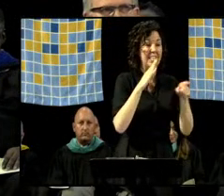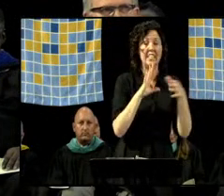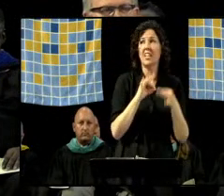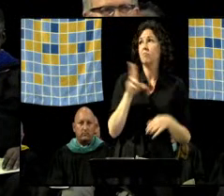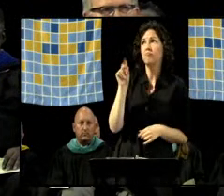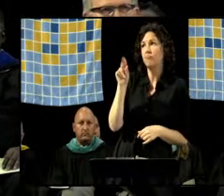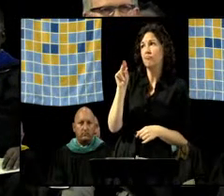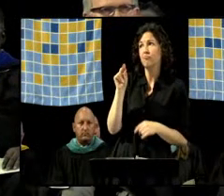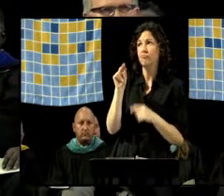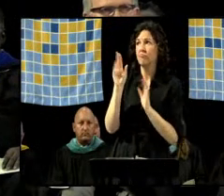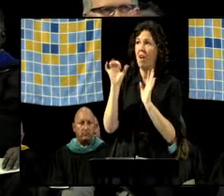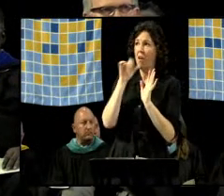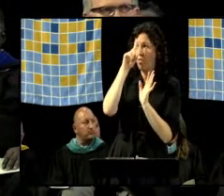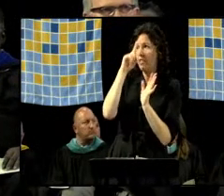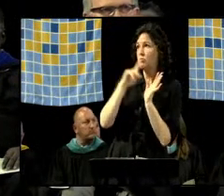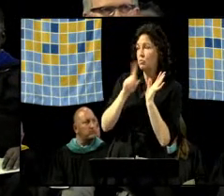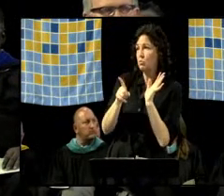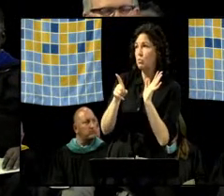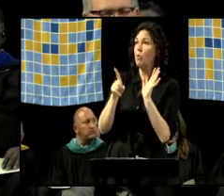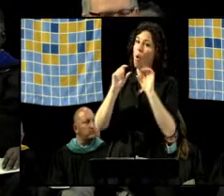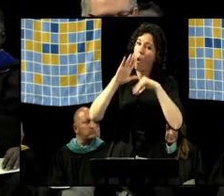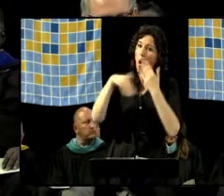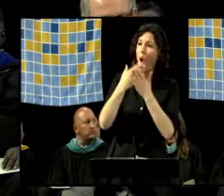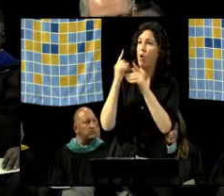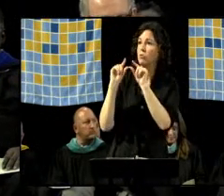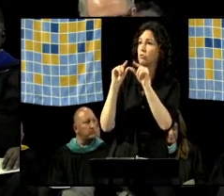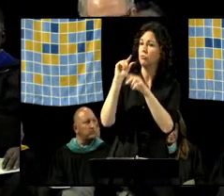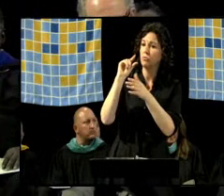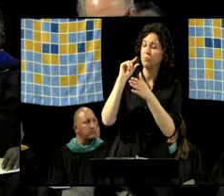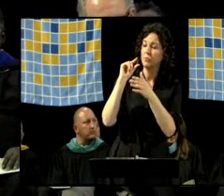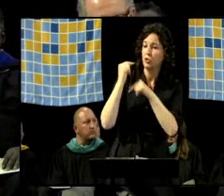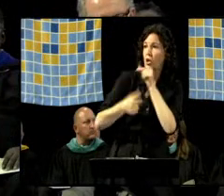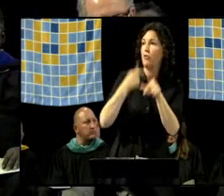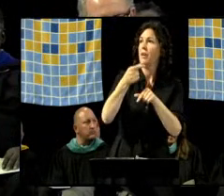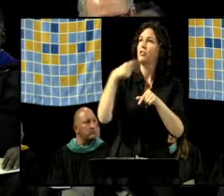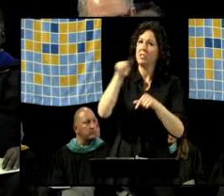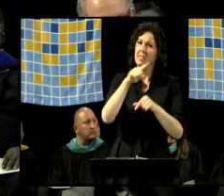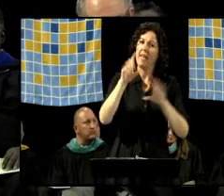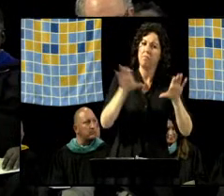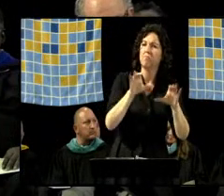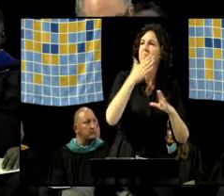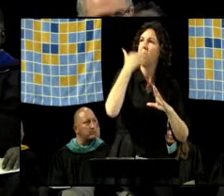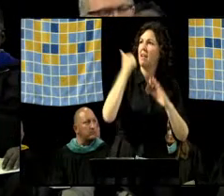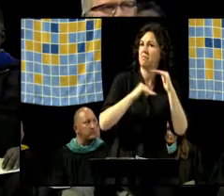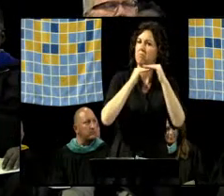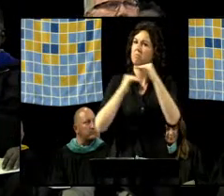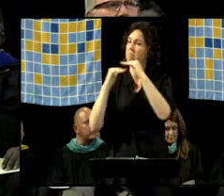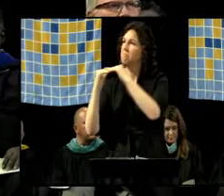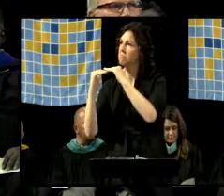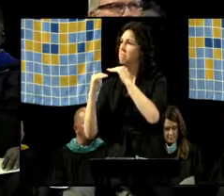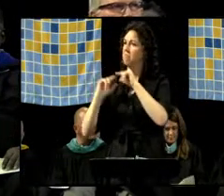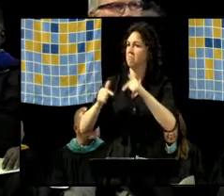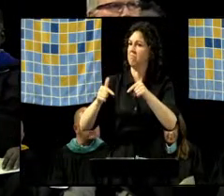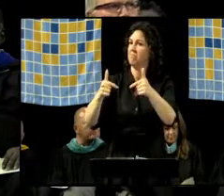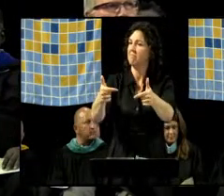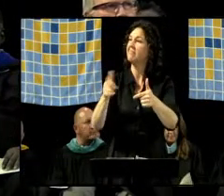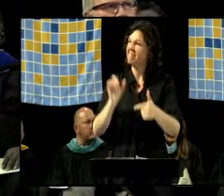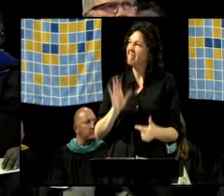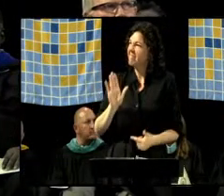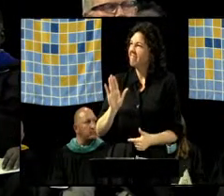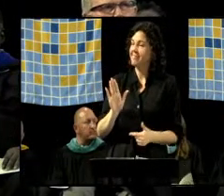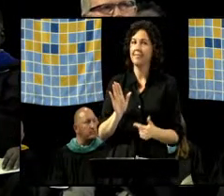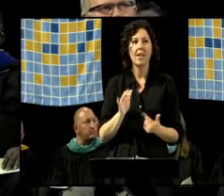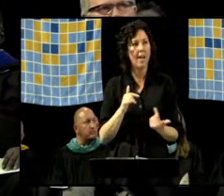one day. To the class of 2023, I hope we practice integrity, always strive to do our best,